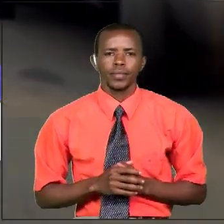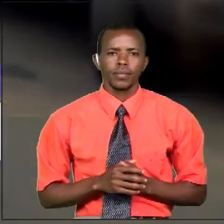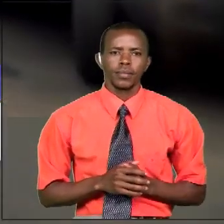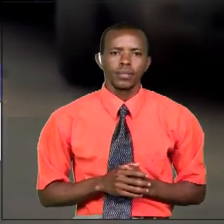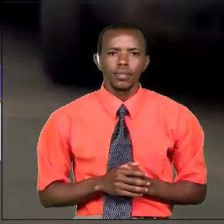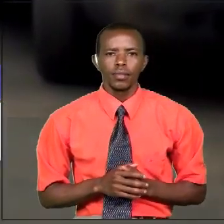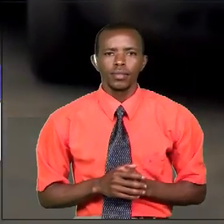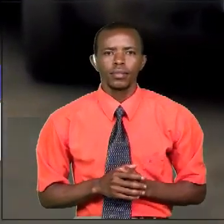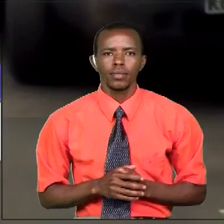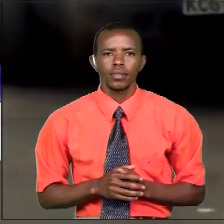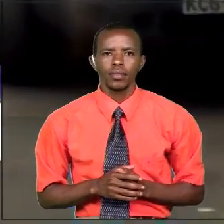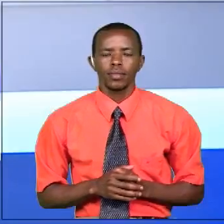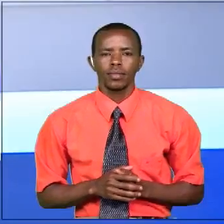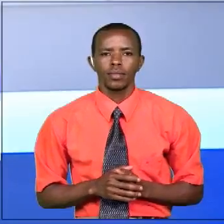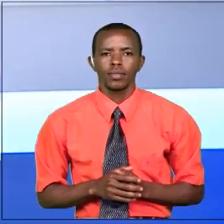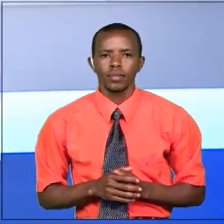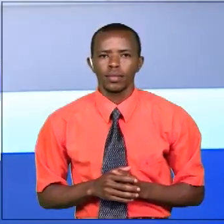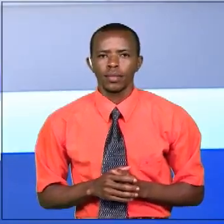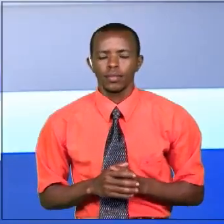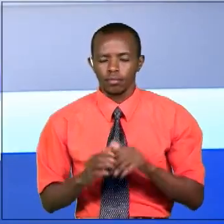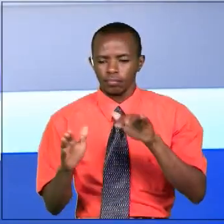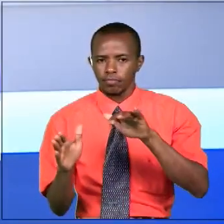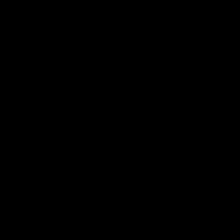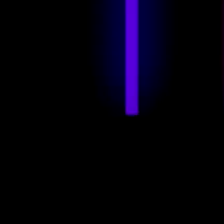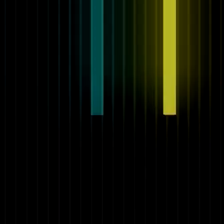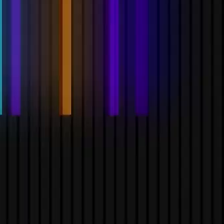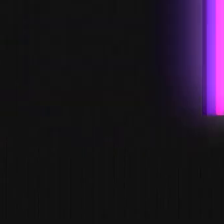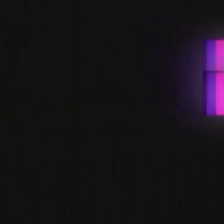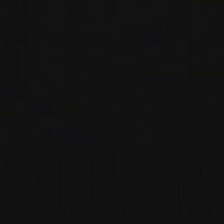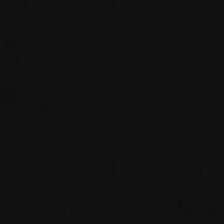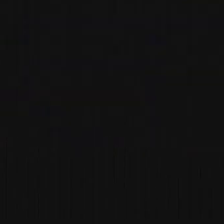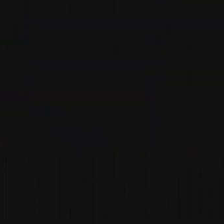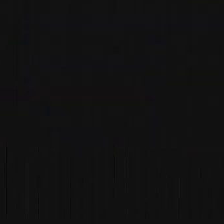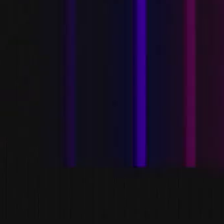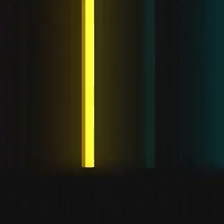Jahid, Switch TV. Thank you, Mariam Jahid.